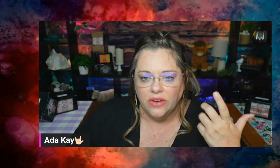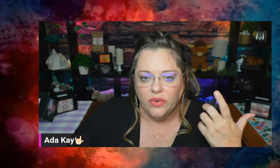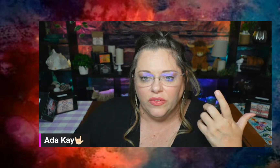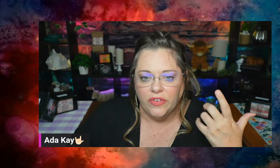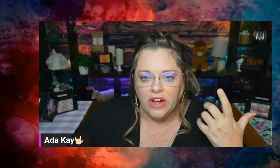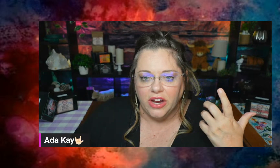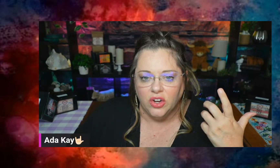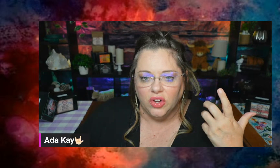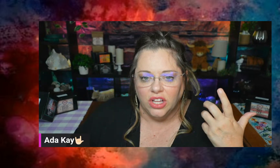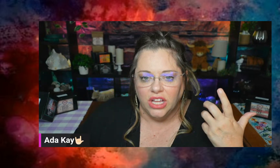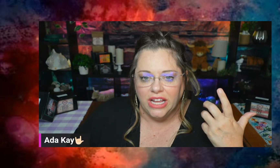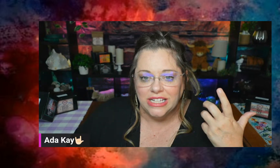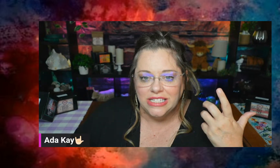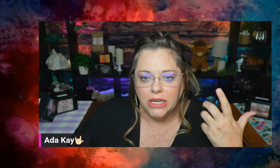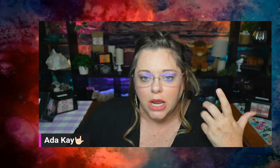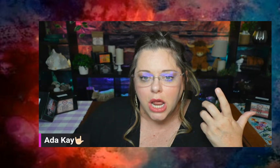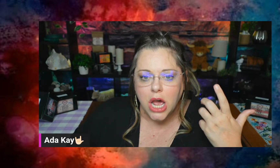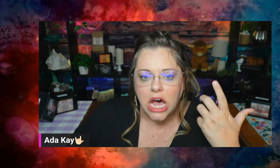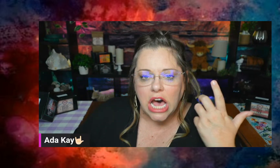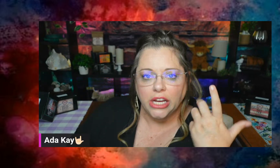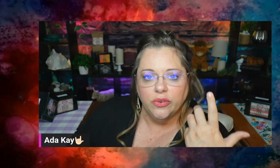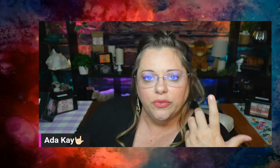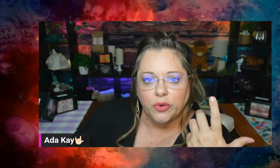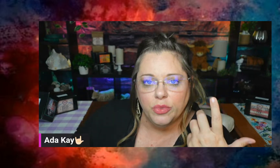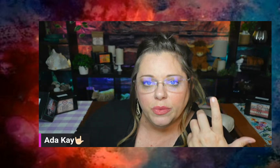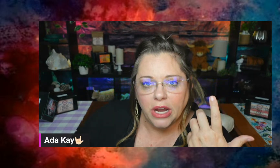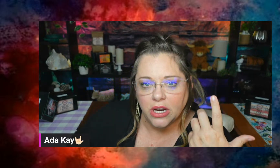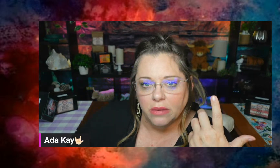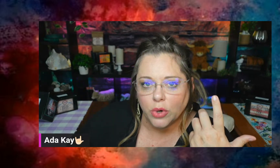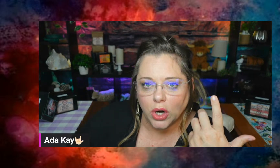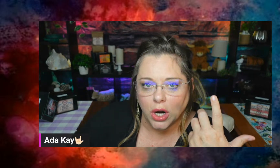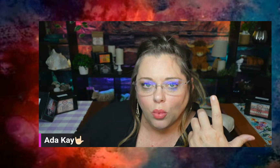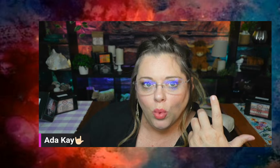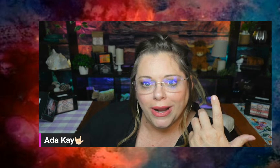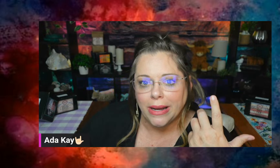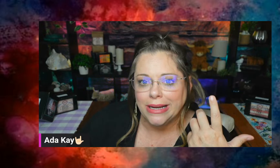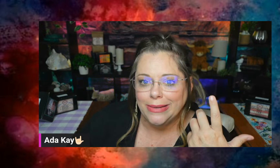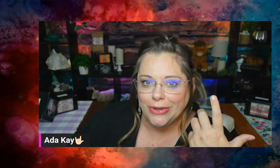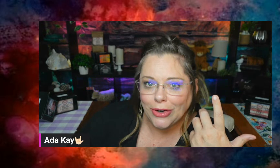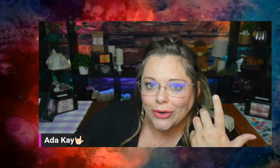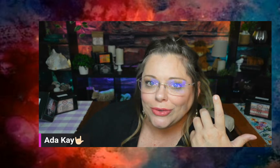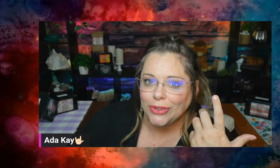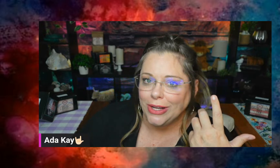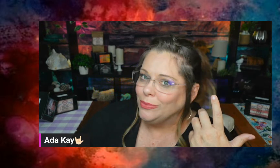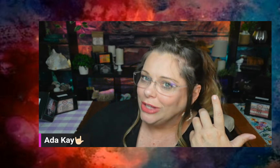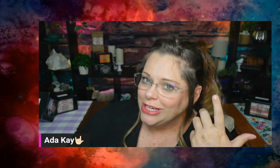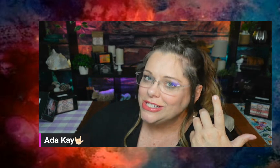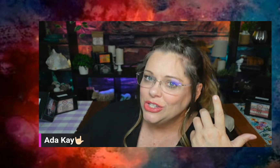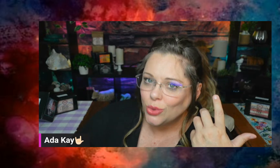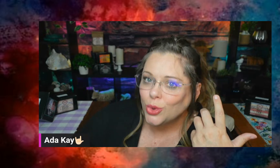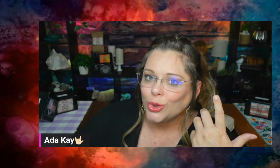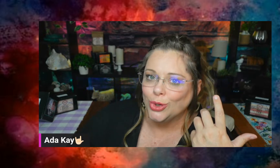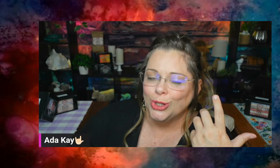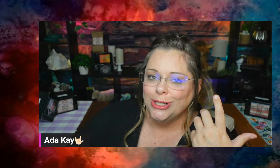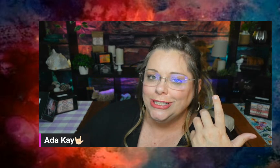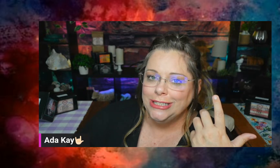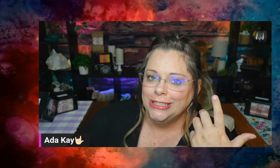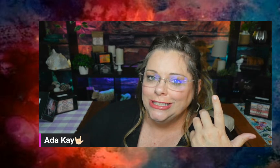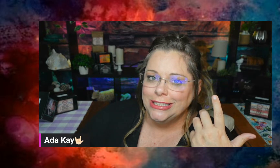we have on file. And I said, I confirmed my number when I called and placed the